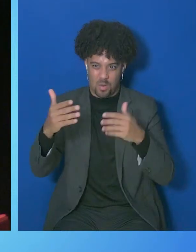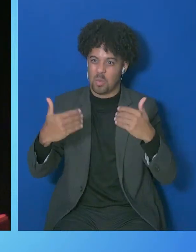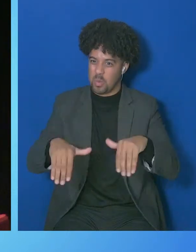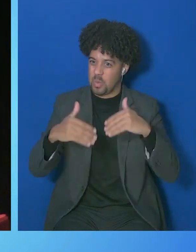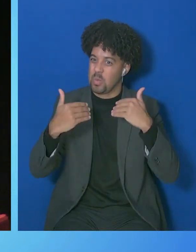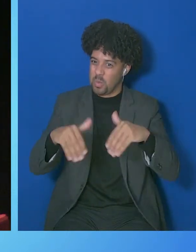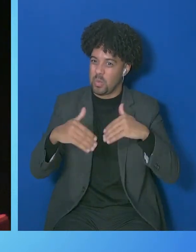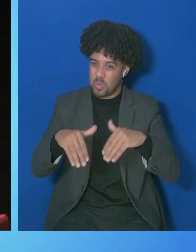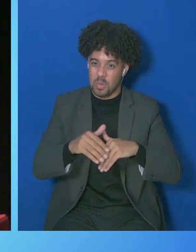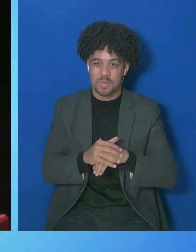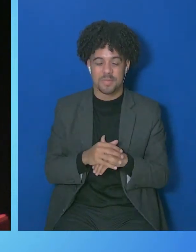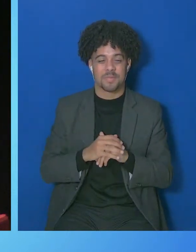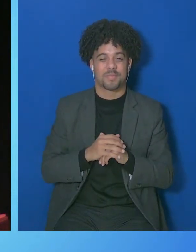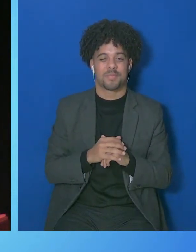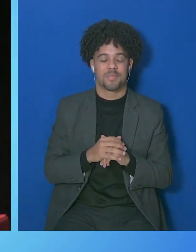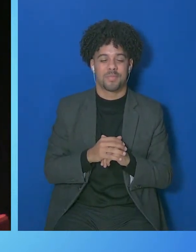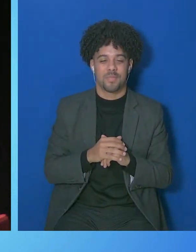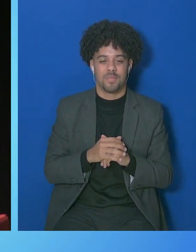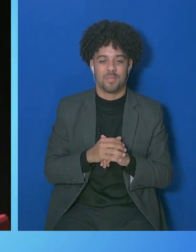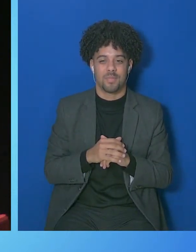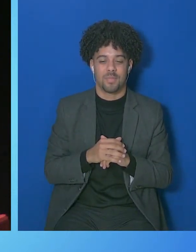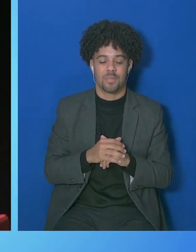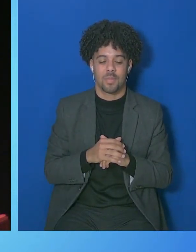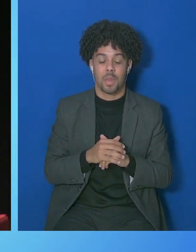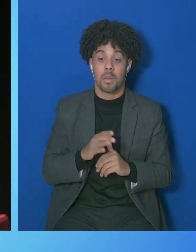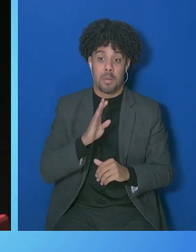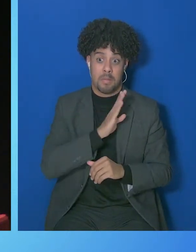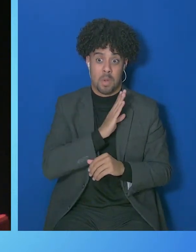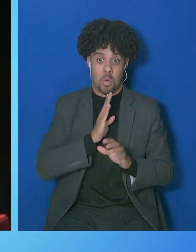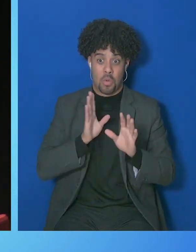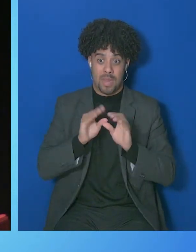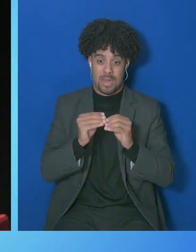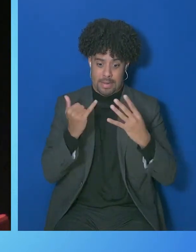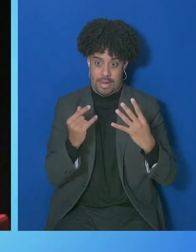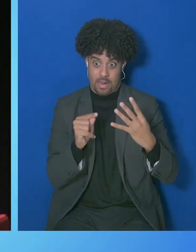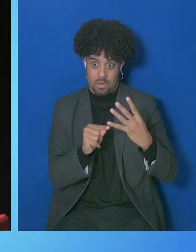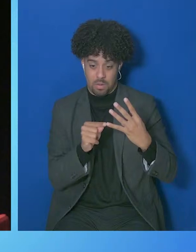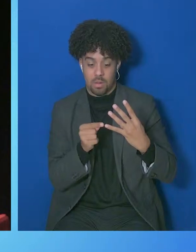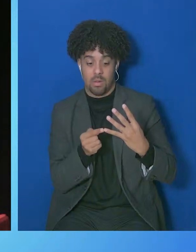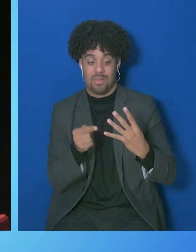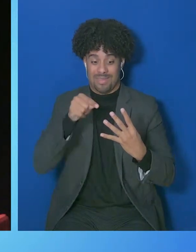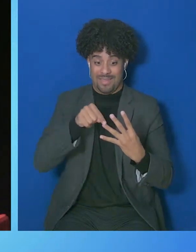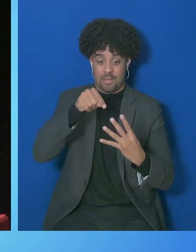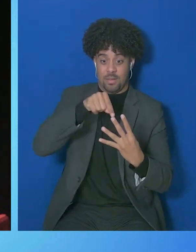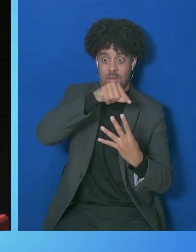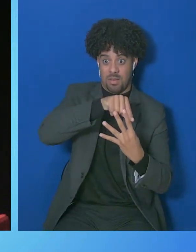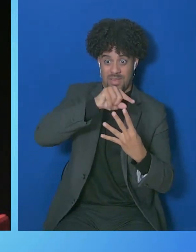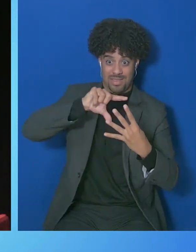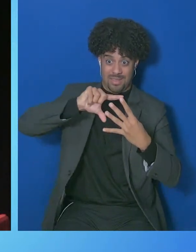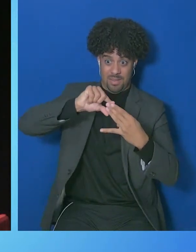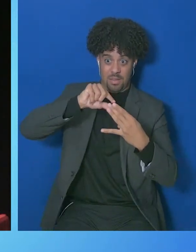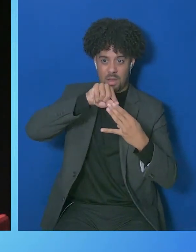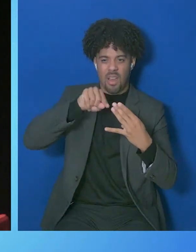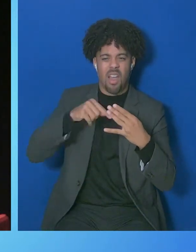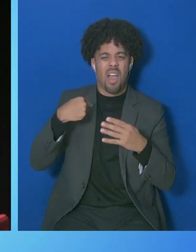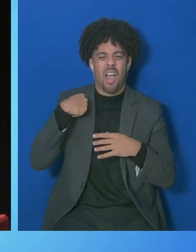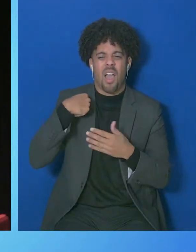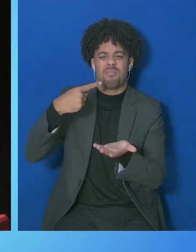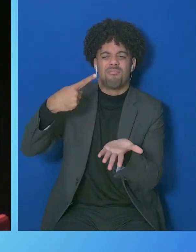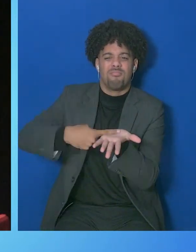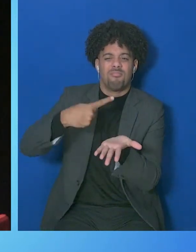The last 3 board meetings, I have discussed with you all about the importance